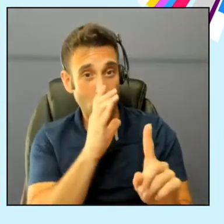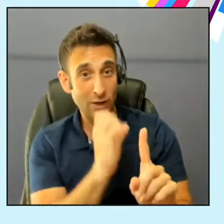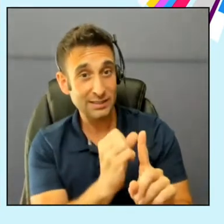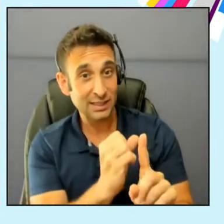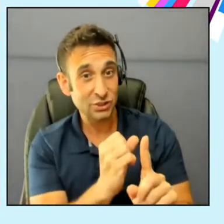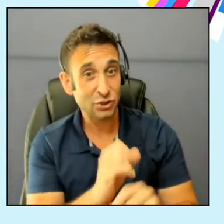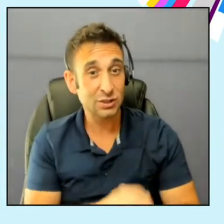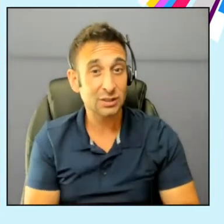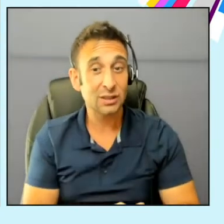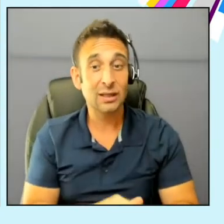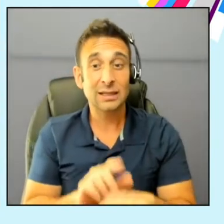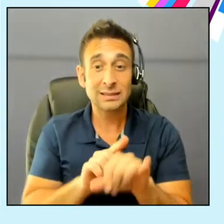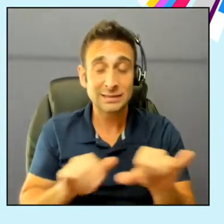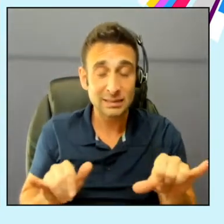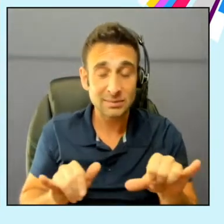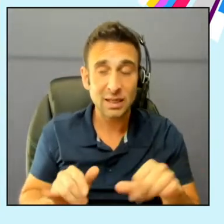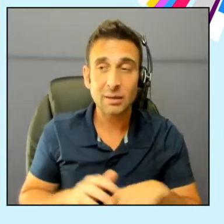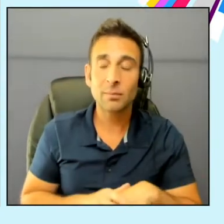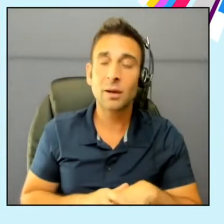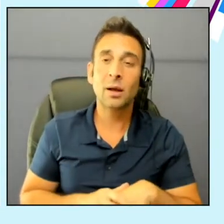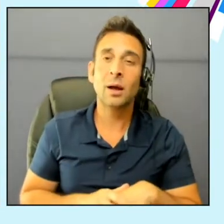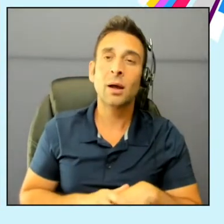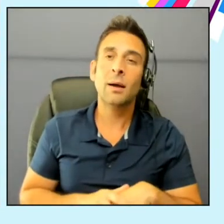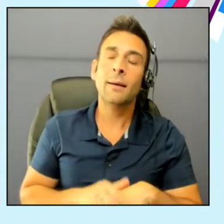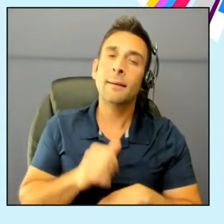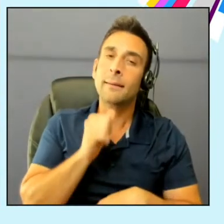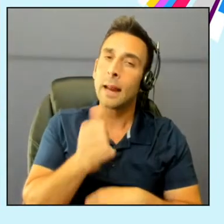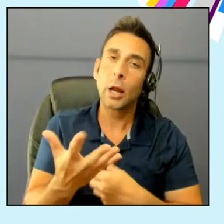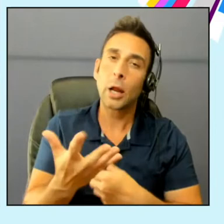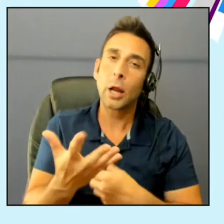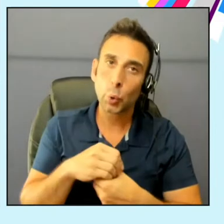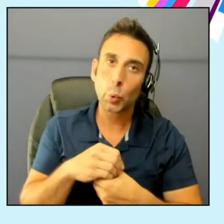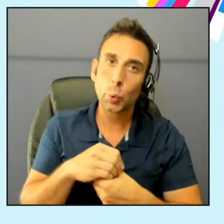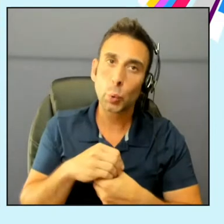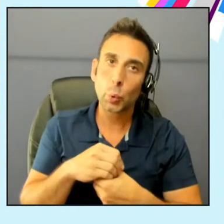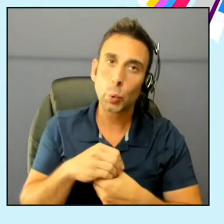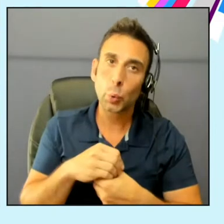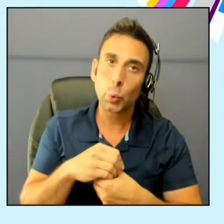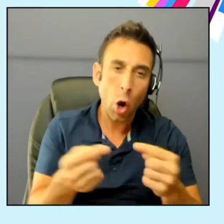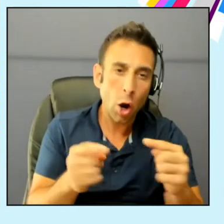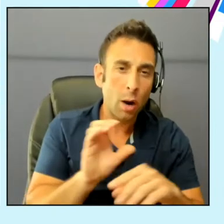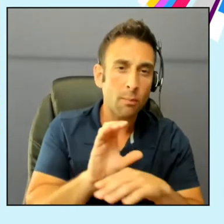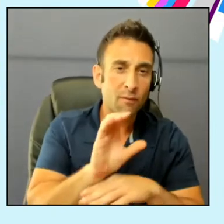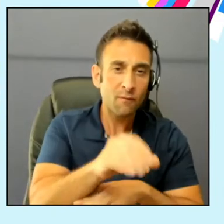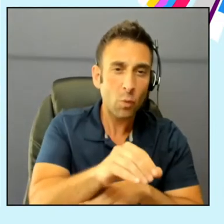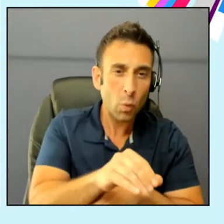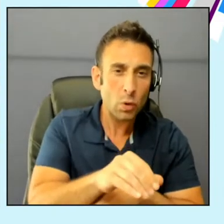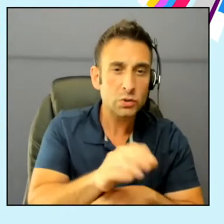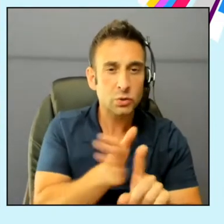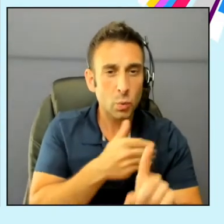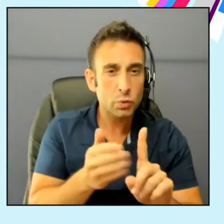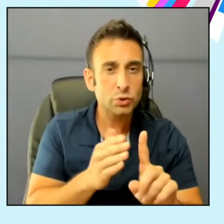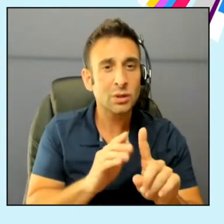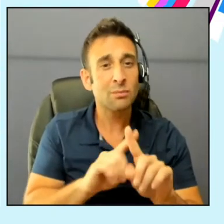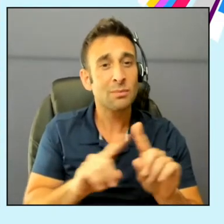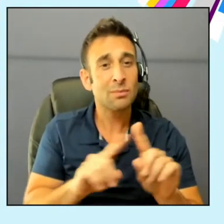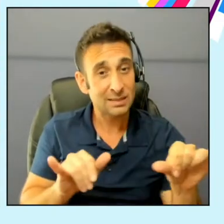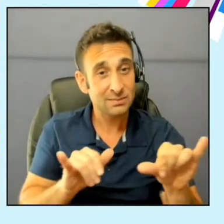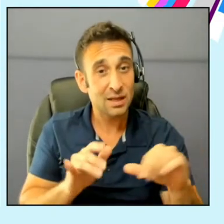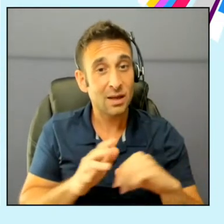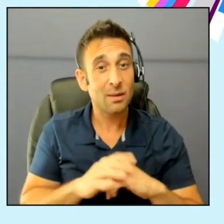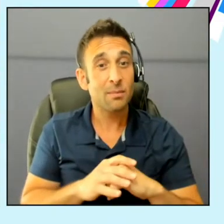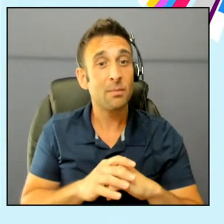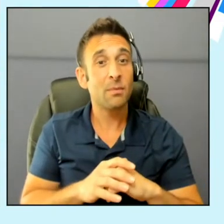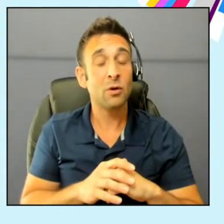also efforts which not necessarily include force and coercion, but at the same time are also very,